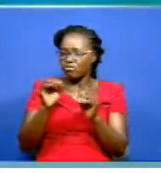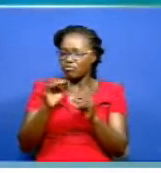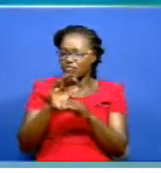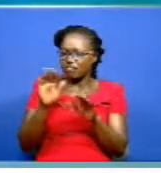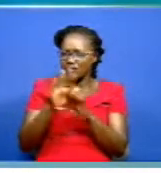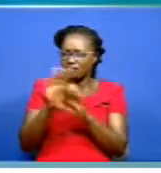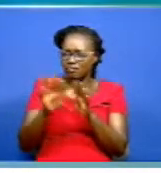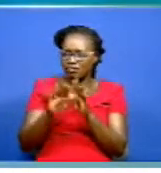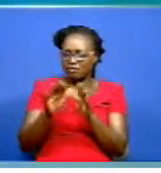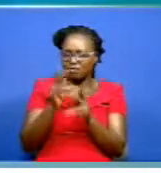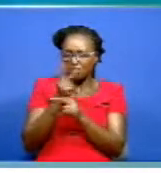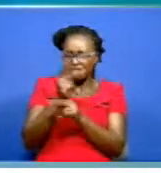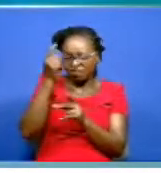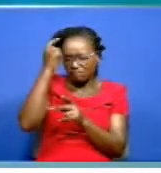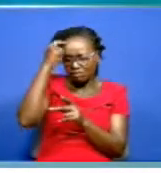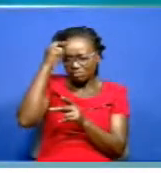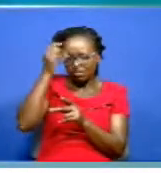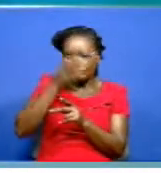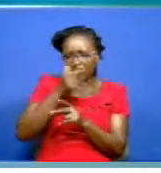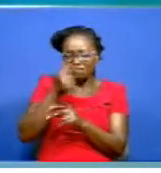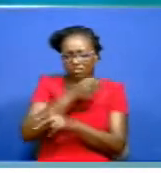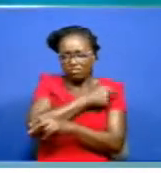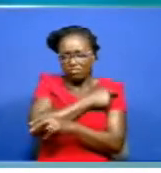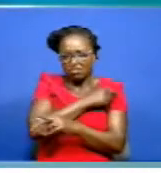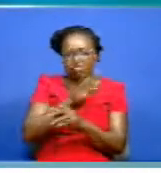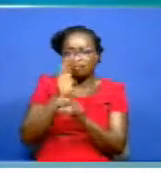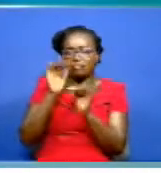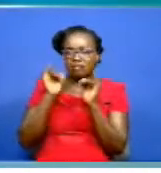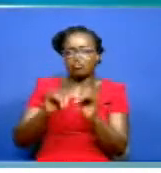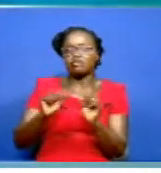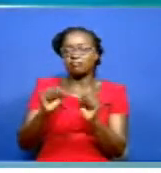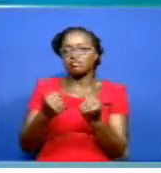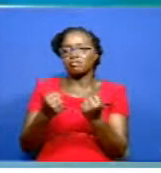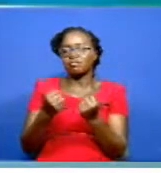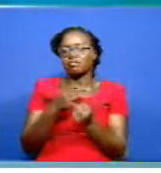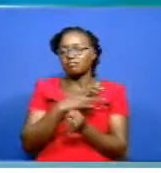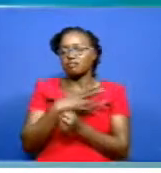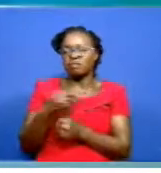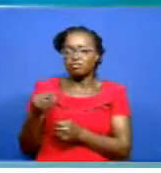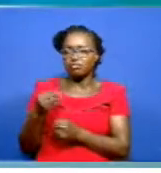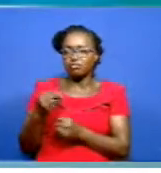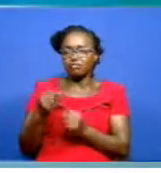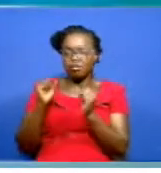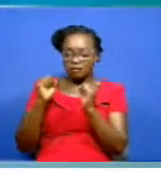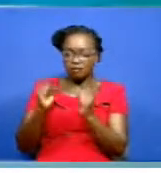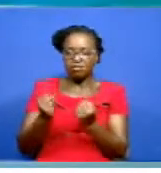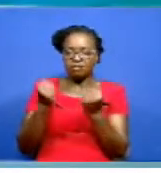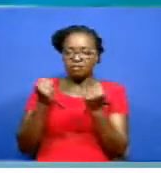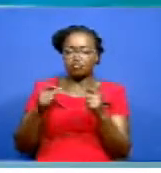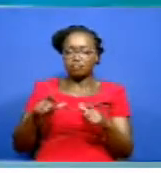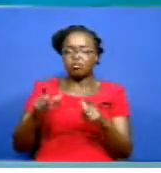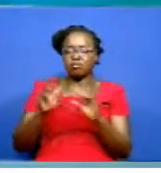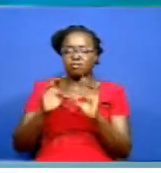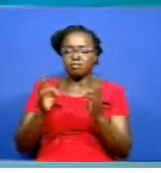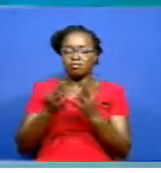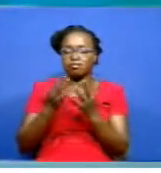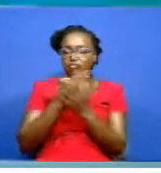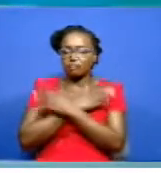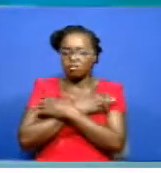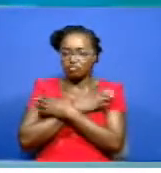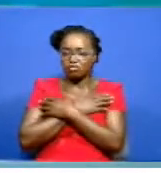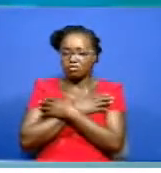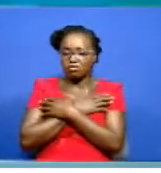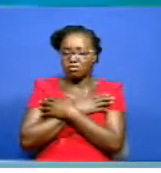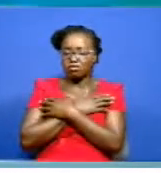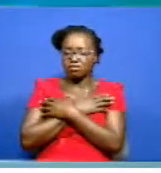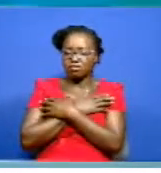mind, it's better to take the vaccine and be safe. And be safe, and let your family, friends, your loved ones